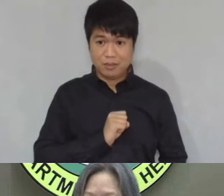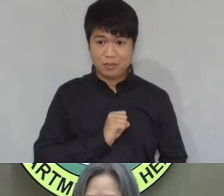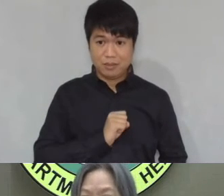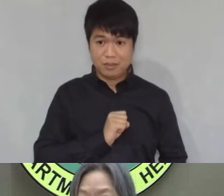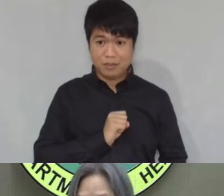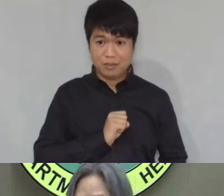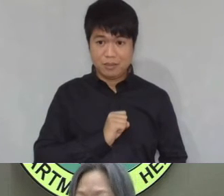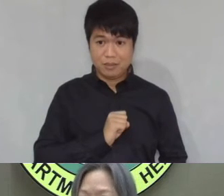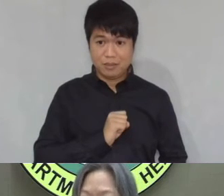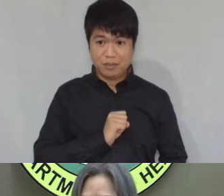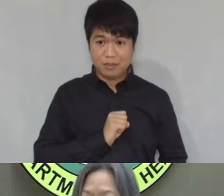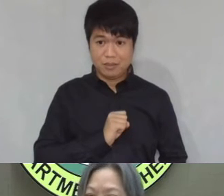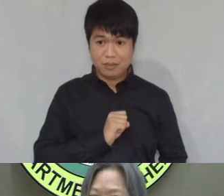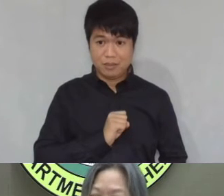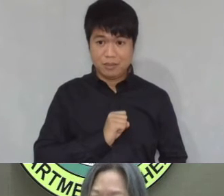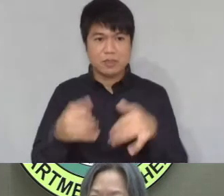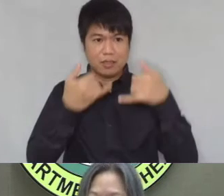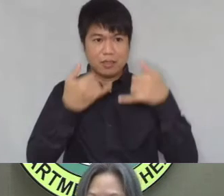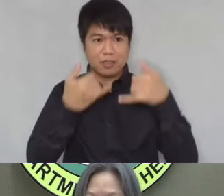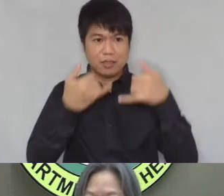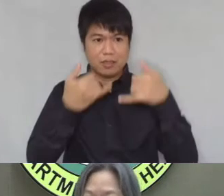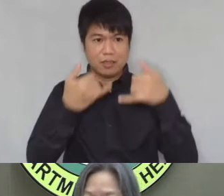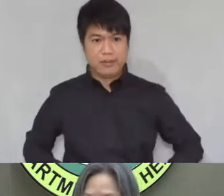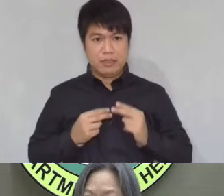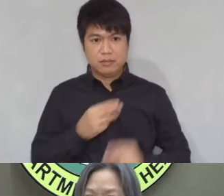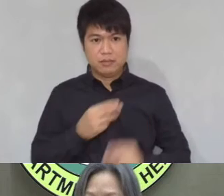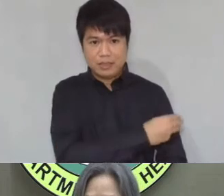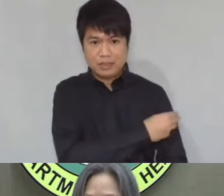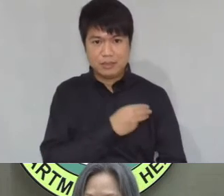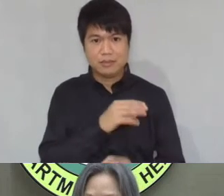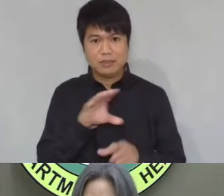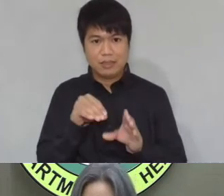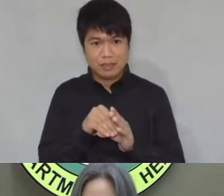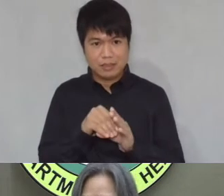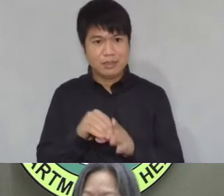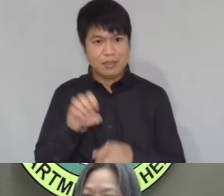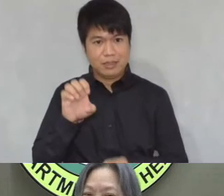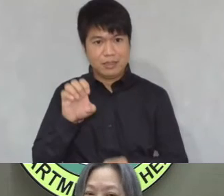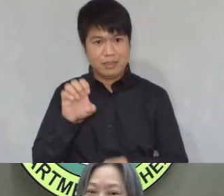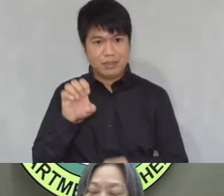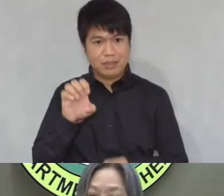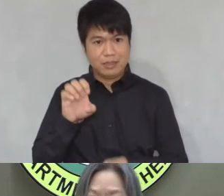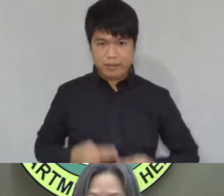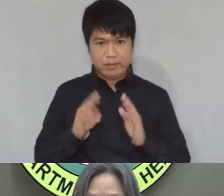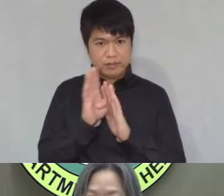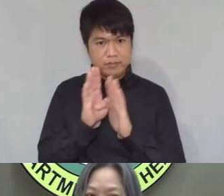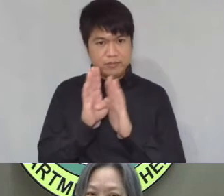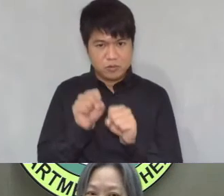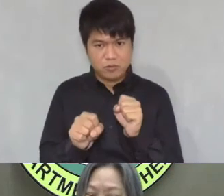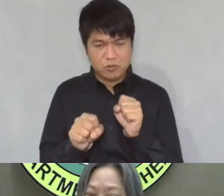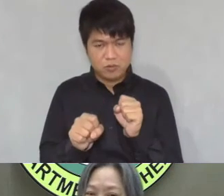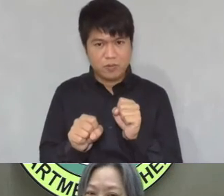the Senate and Congress are pushing for the inclusion of telehealth, telemedicine in the e-health